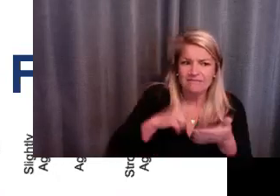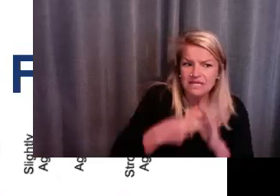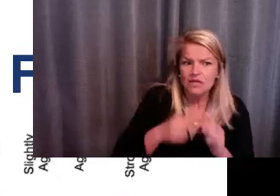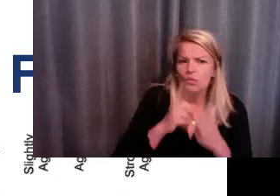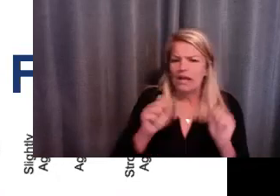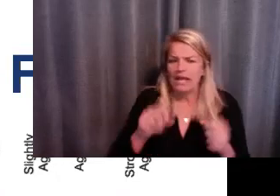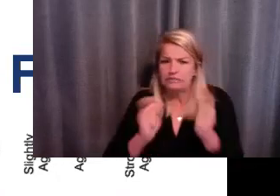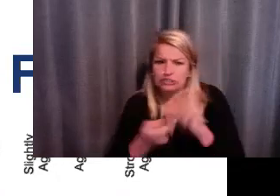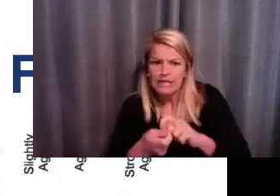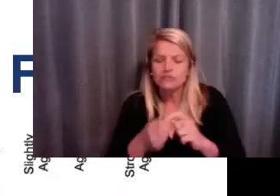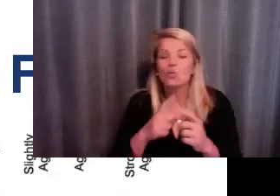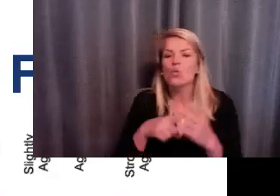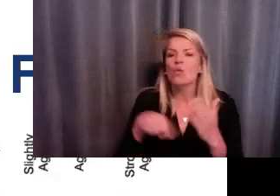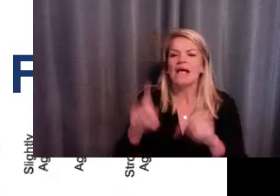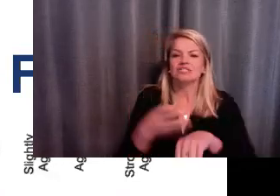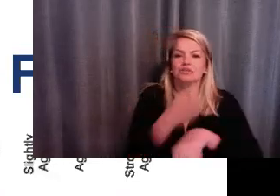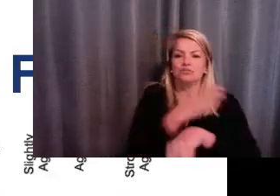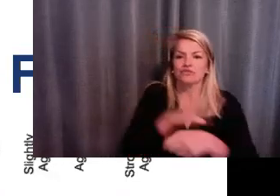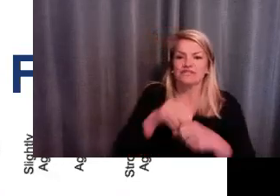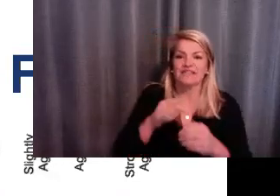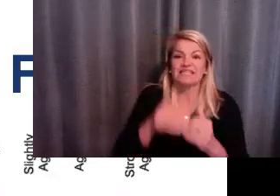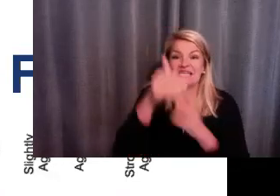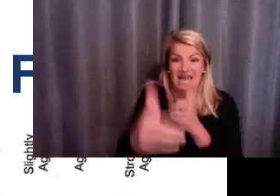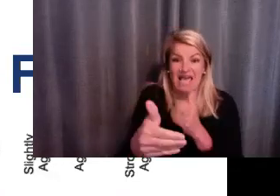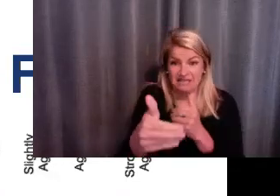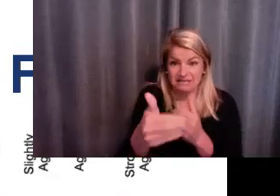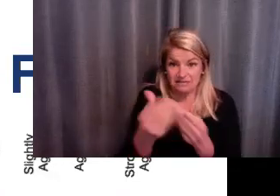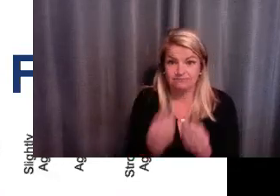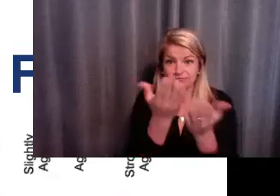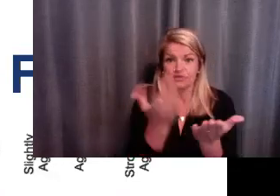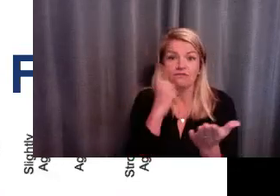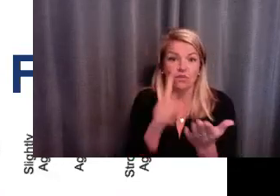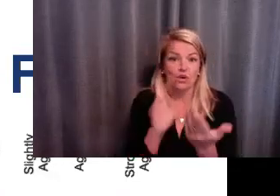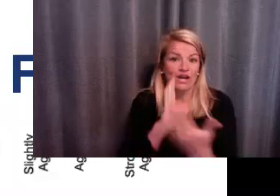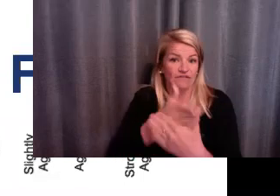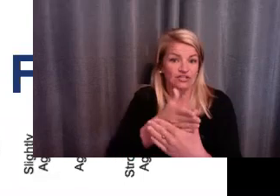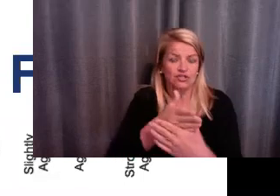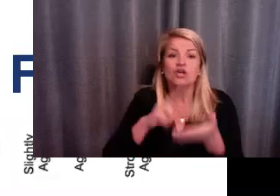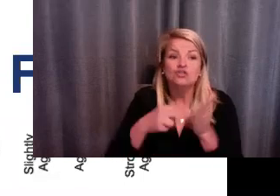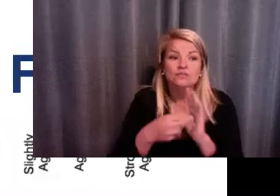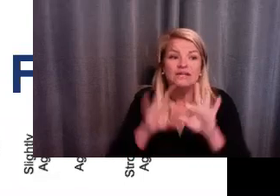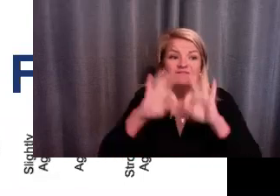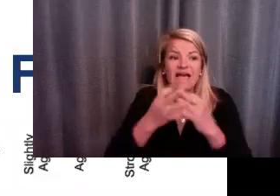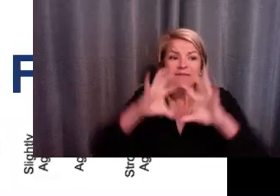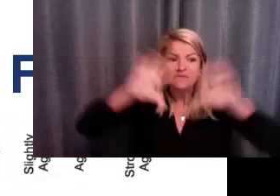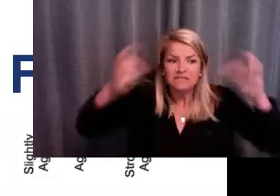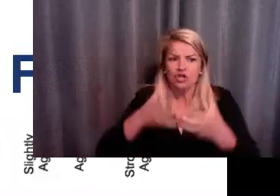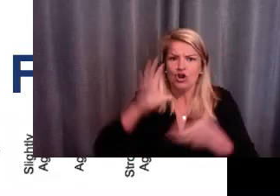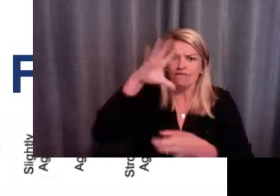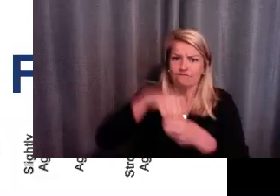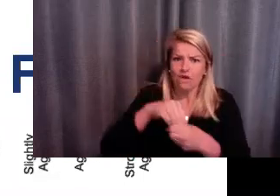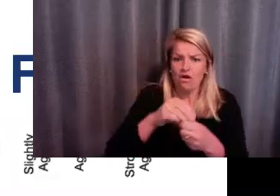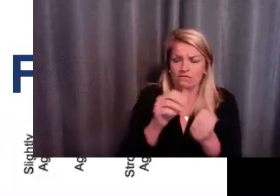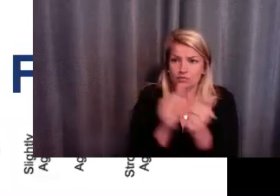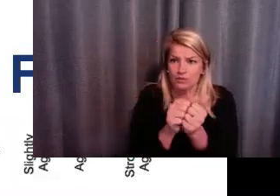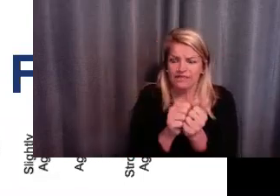be improved in the next delivery of intervention, so that families are at the center of evaluating and informing the practitioners